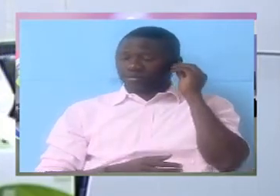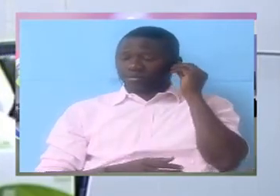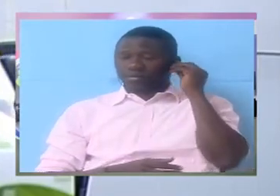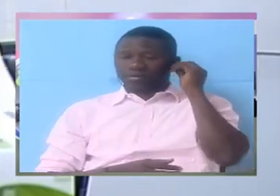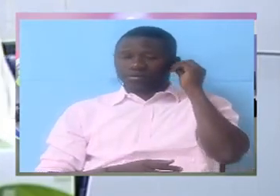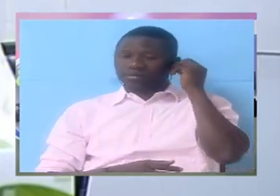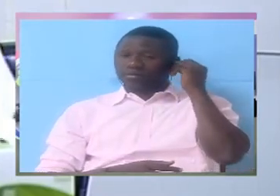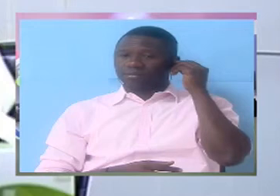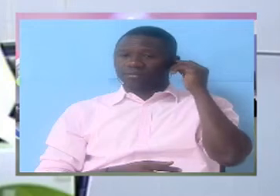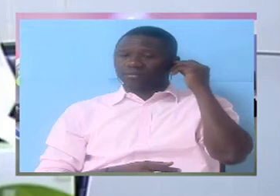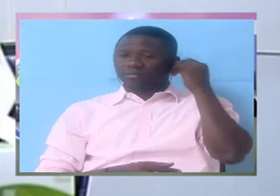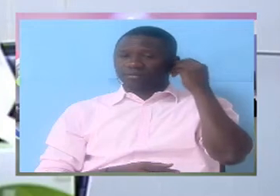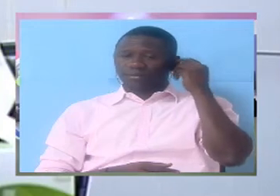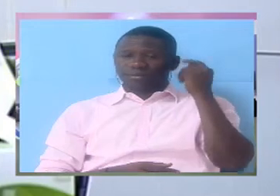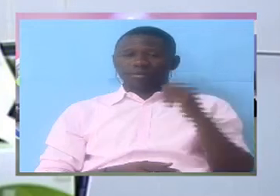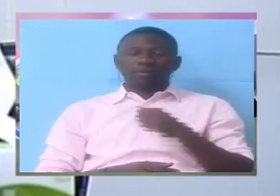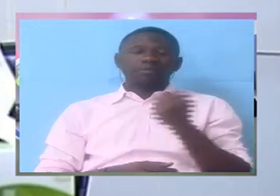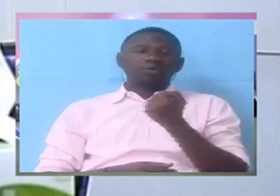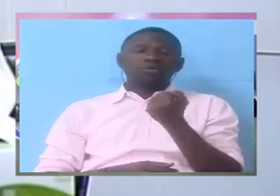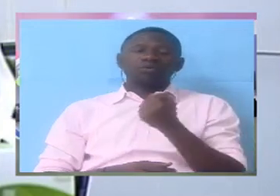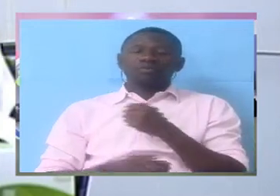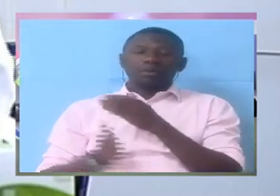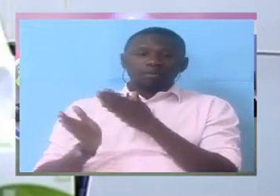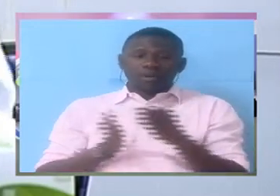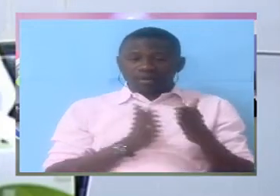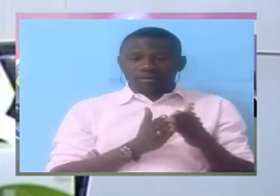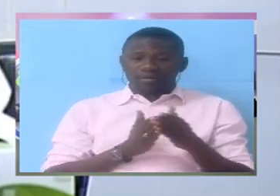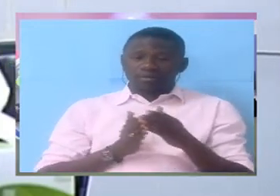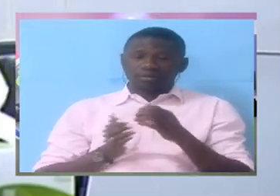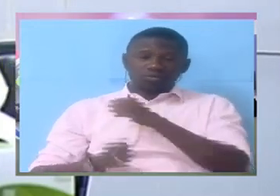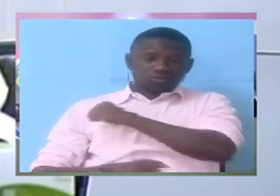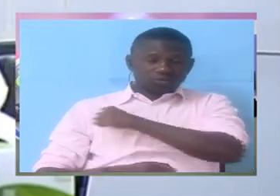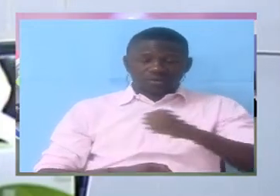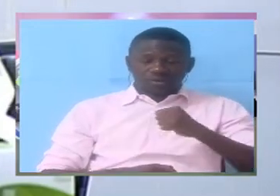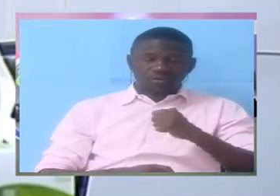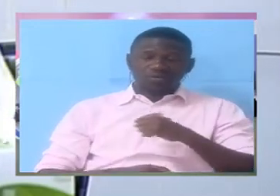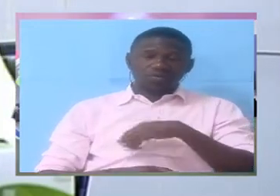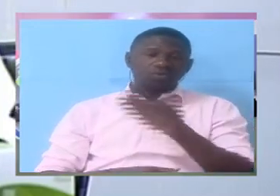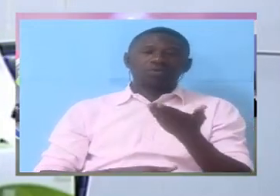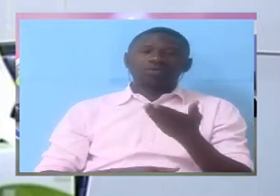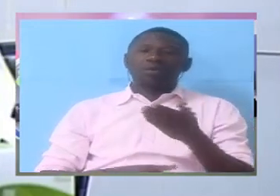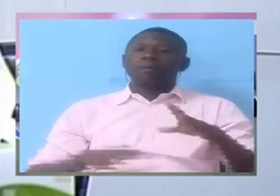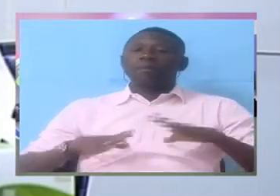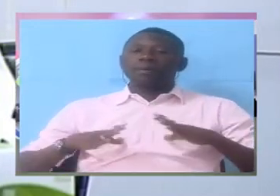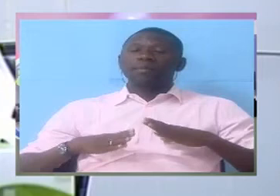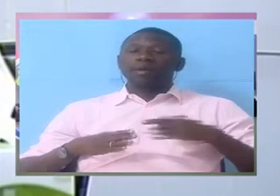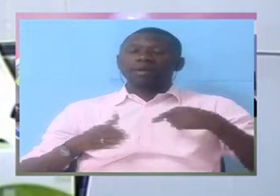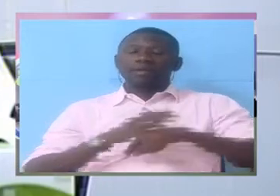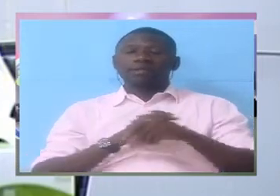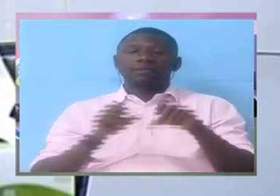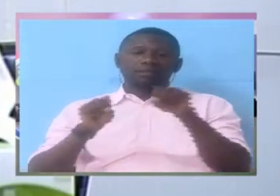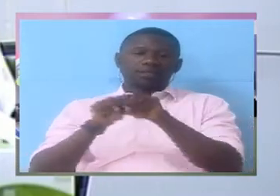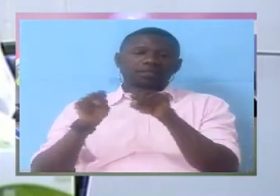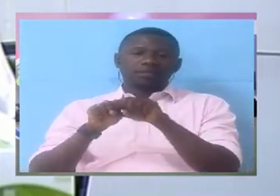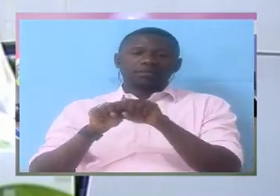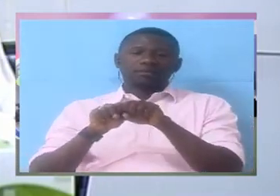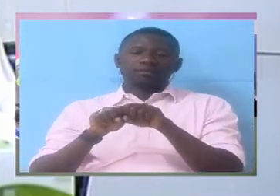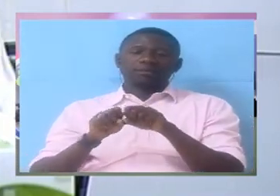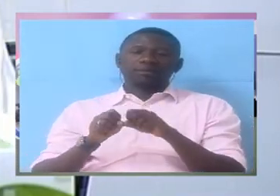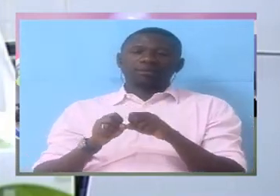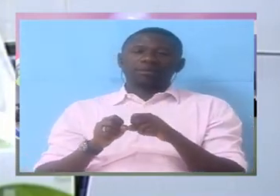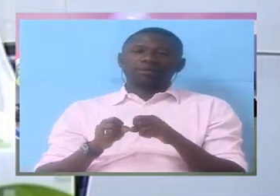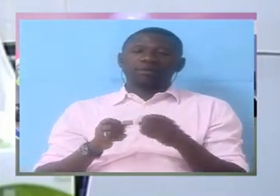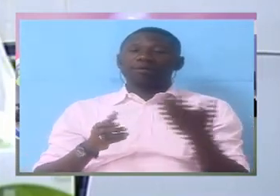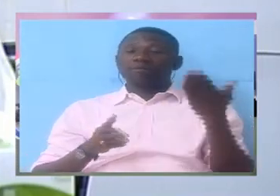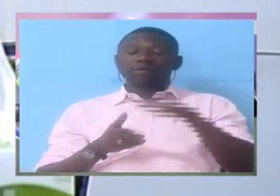coup d'etat. That Kudeta Fere Sitteringonying was prepared in Senegal. Ya Parindun Senegal. All the way from